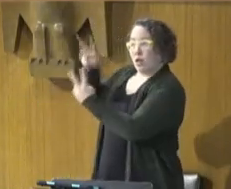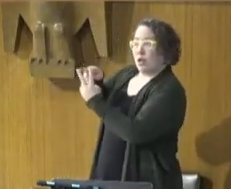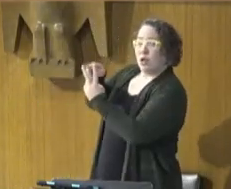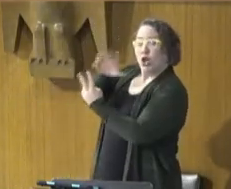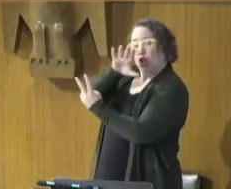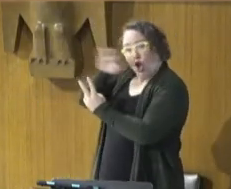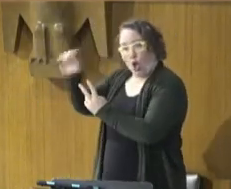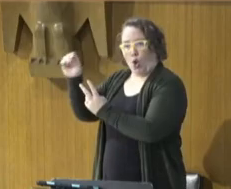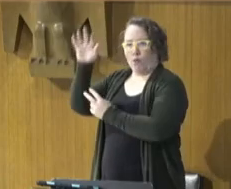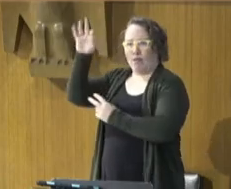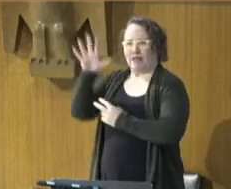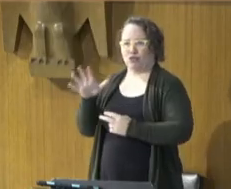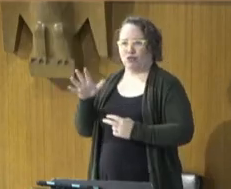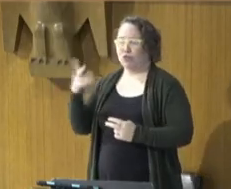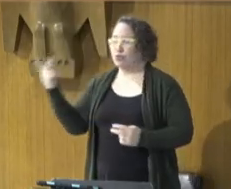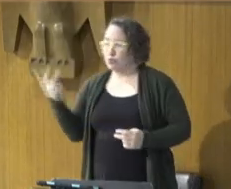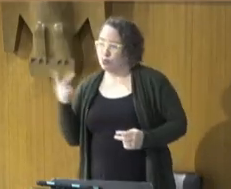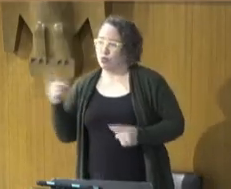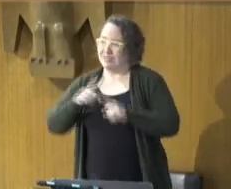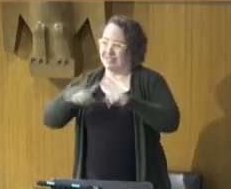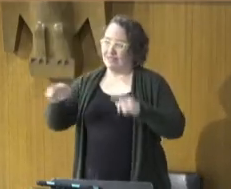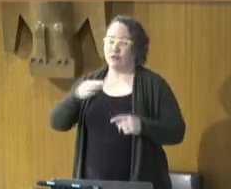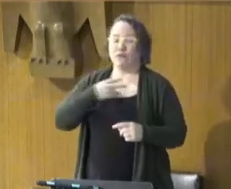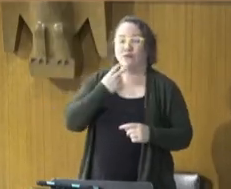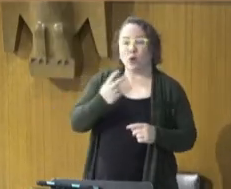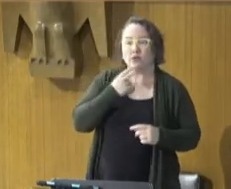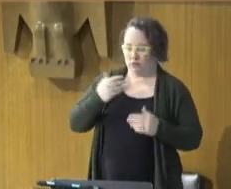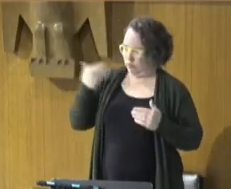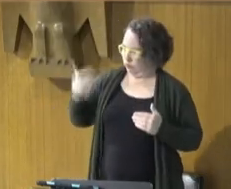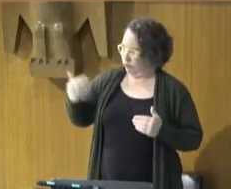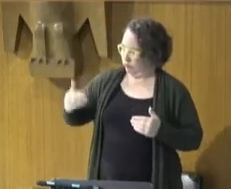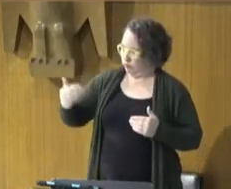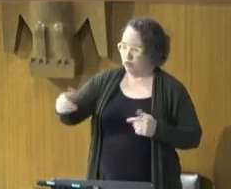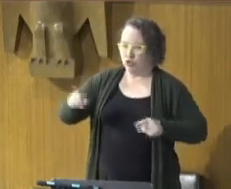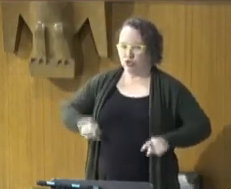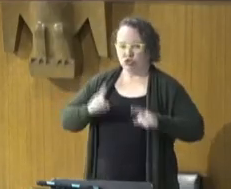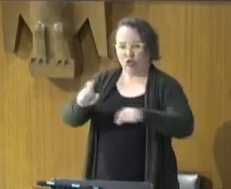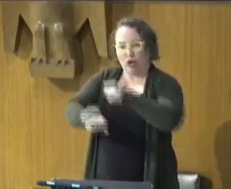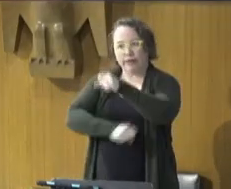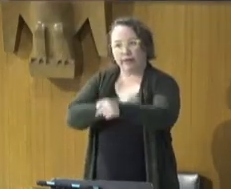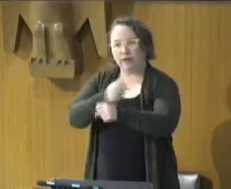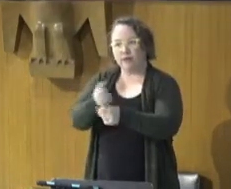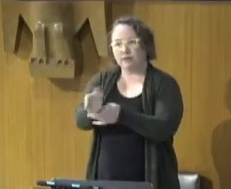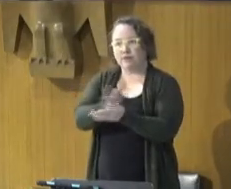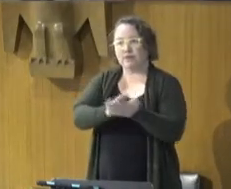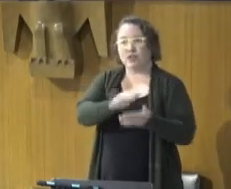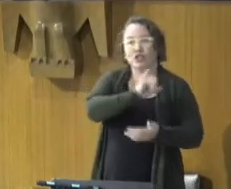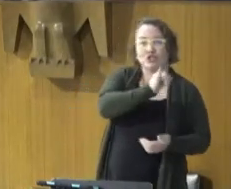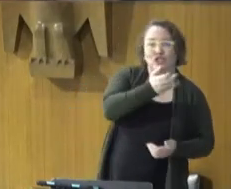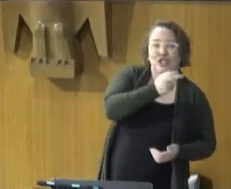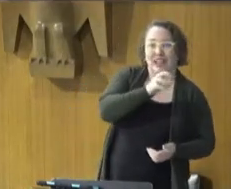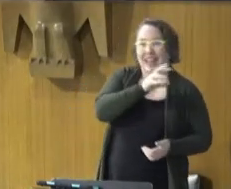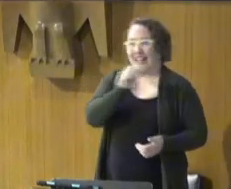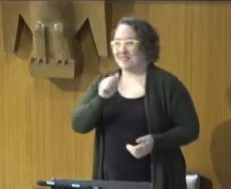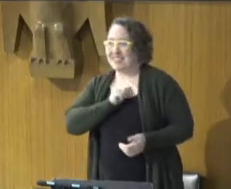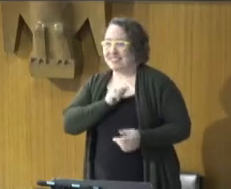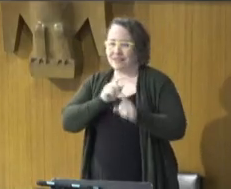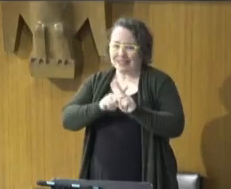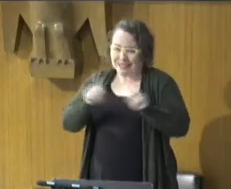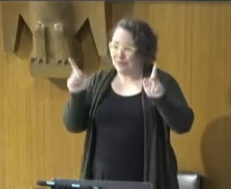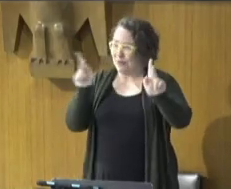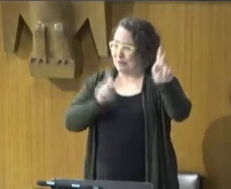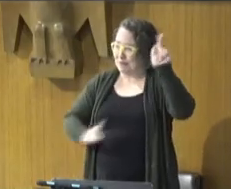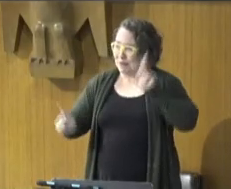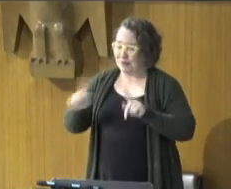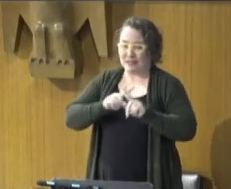we get to hear from two different voices regularly through the year. And Pastor Jen and I really are two very different people